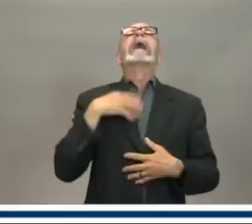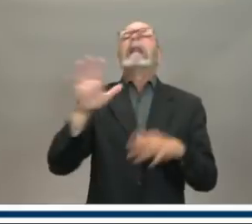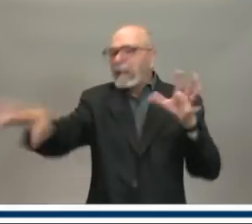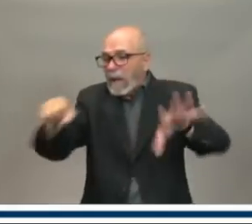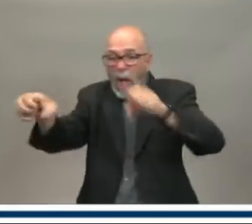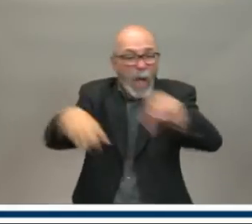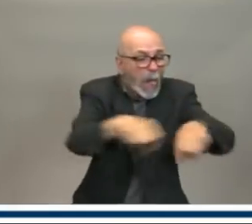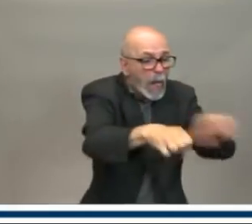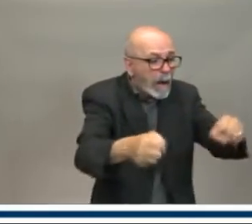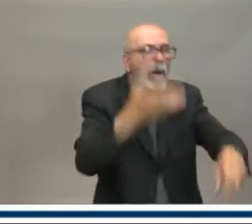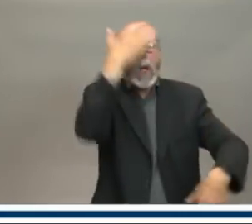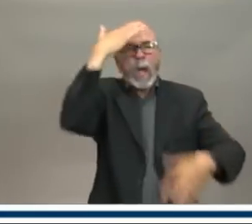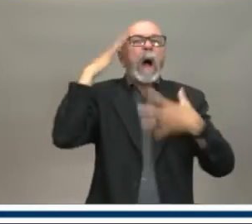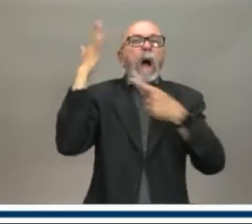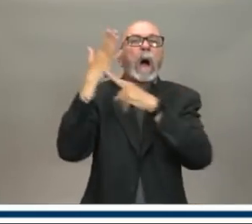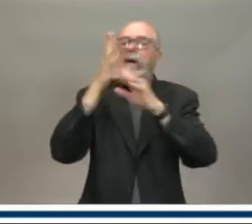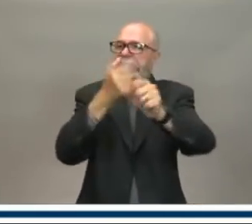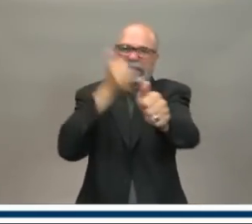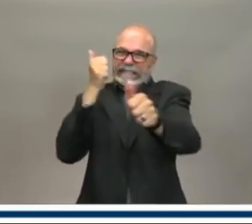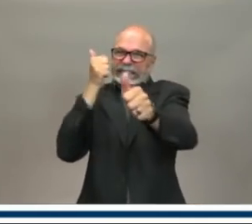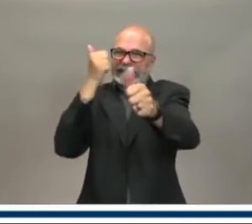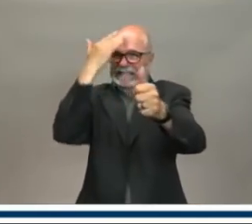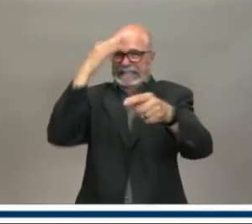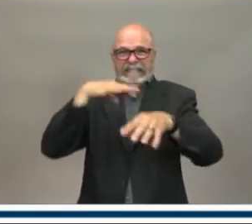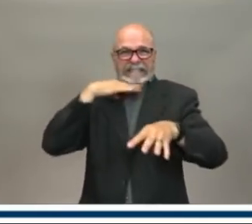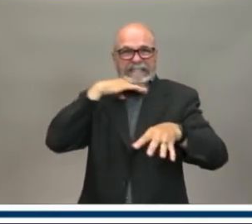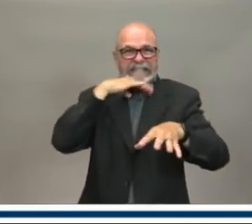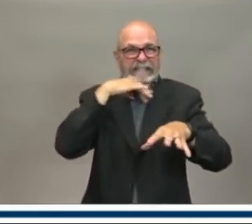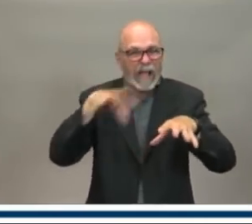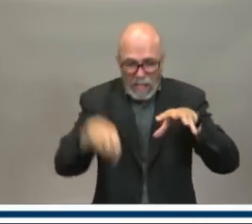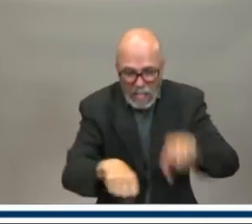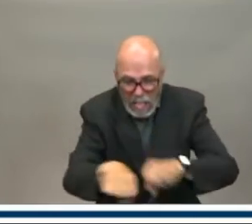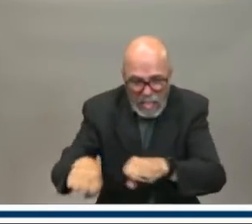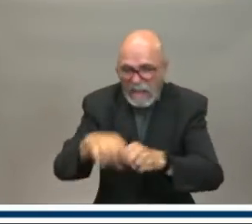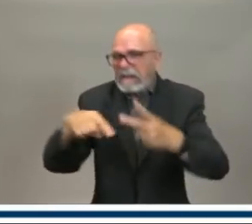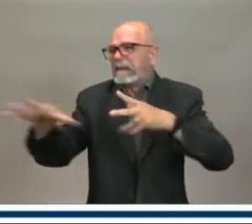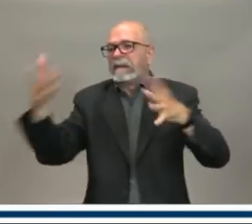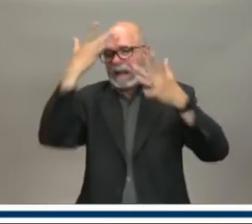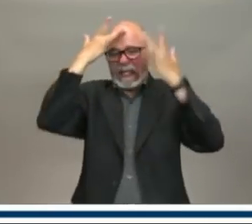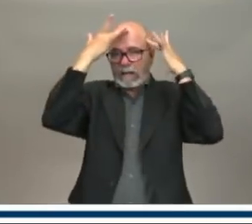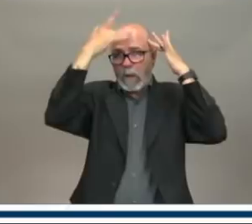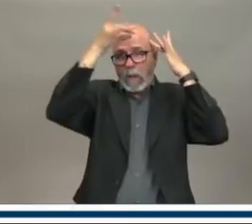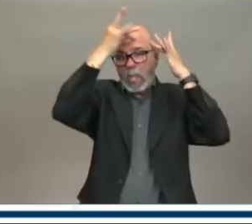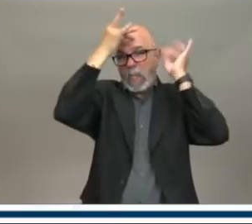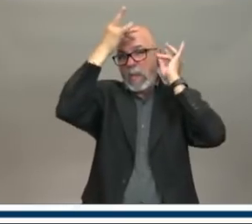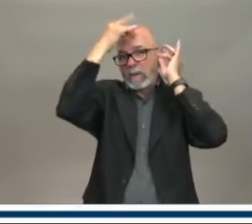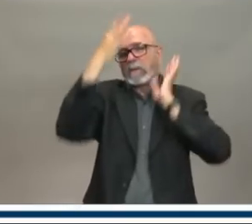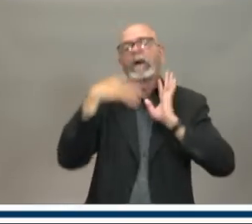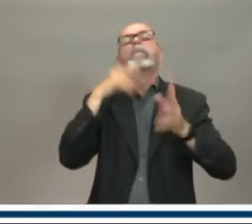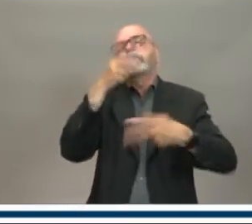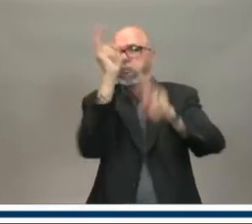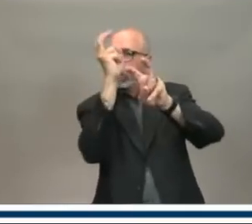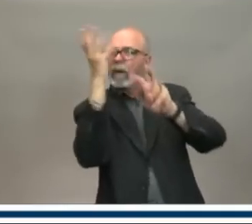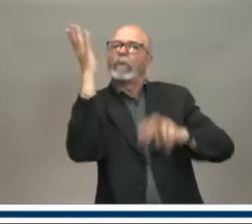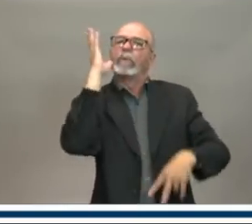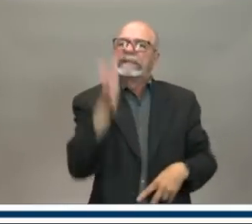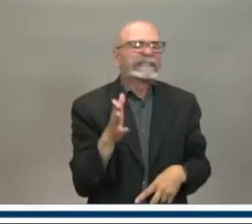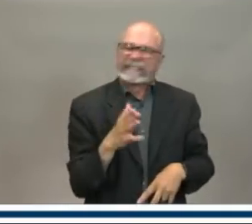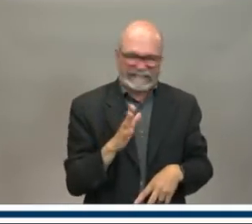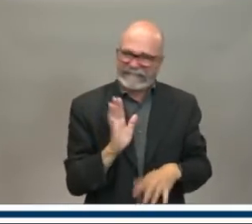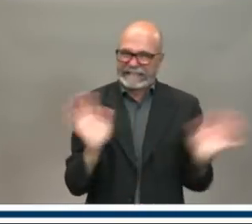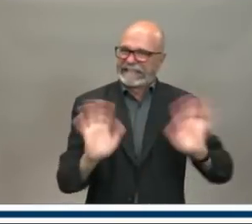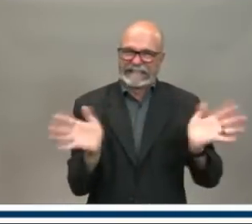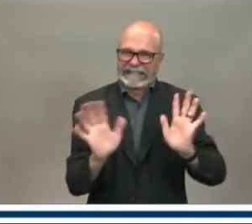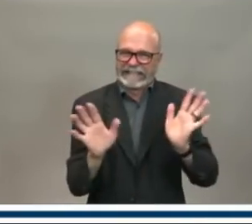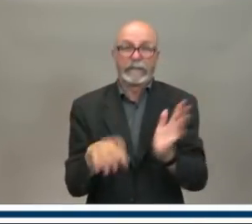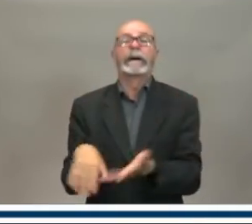have virus on our hands and we put our hands to our eyes, our nose, our mouth. good cleaning using a disinfectant product,